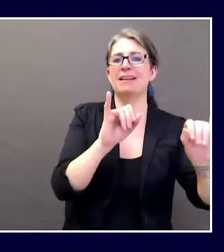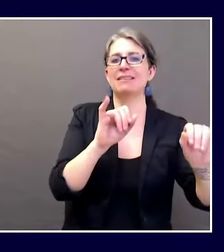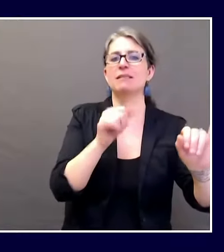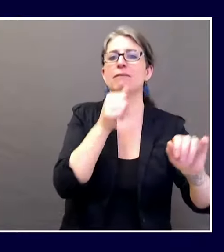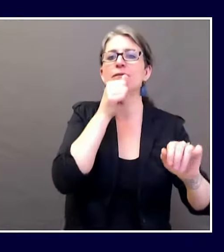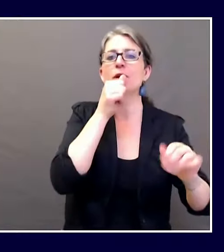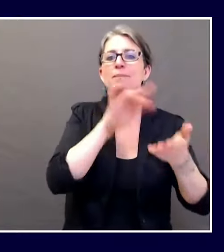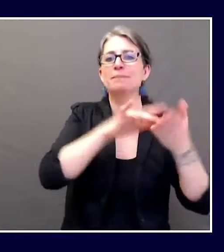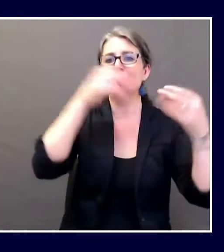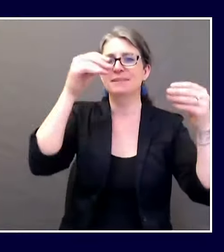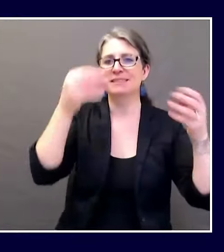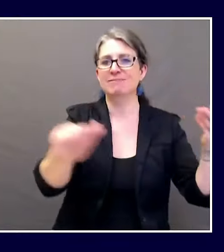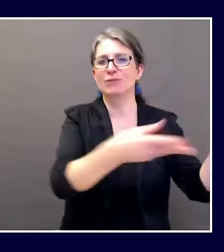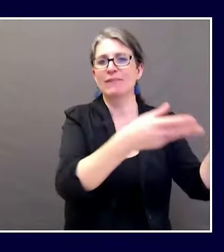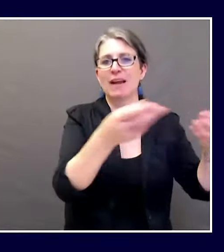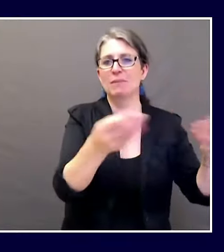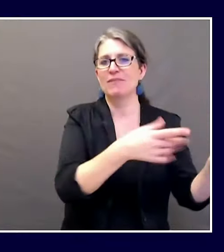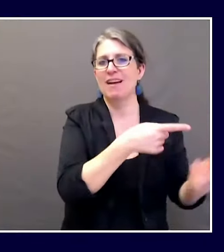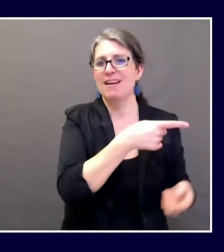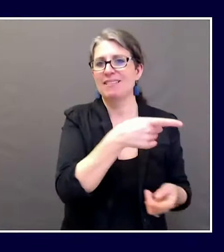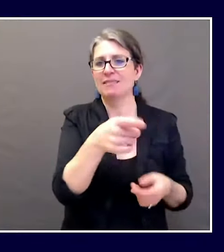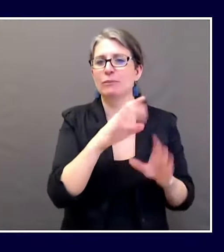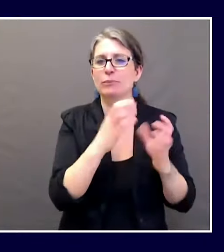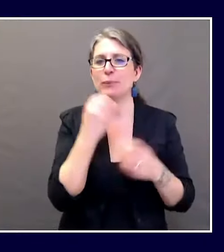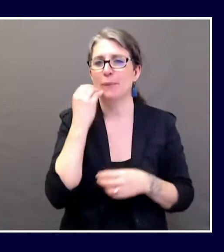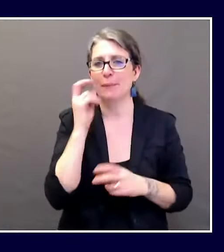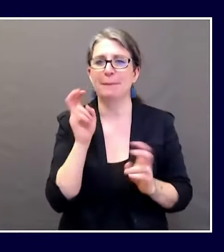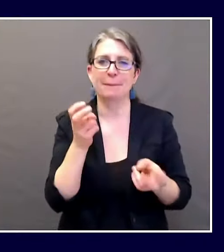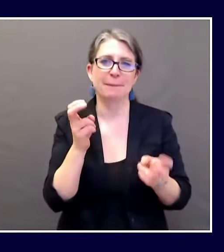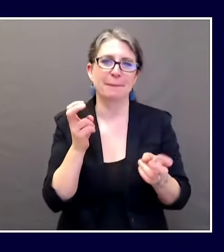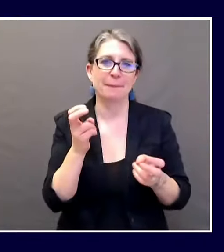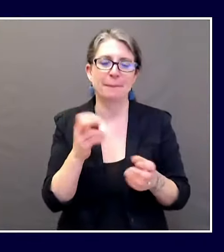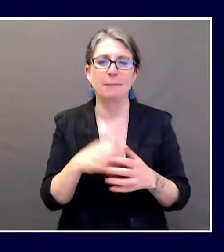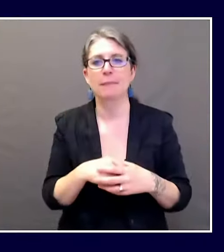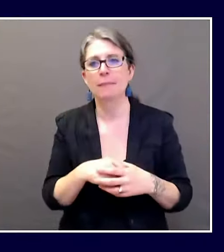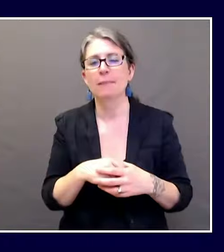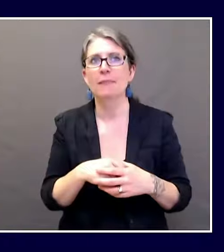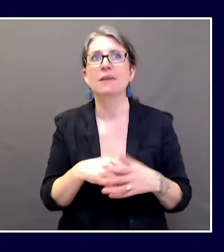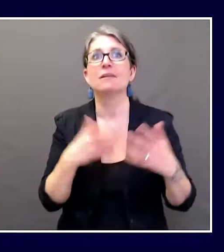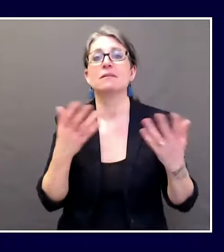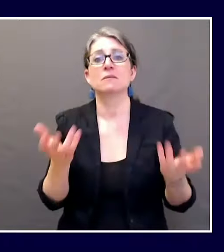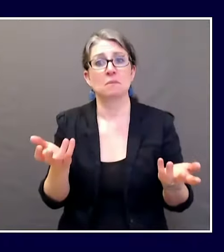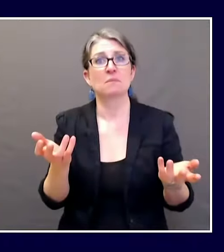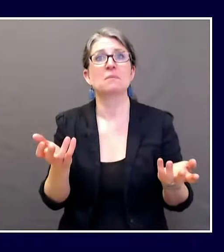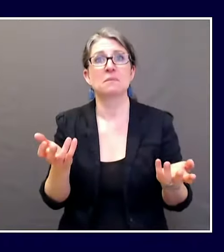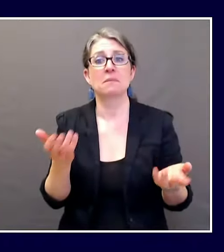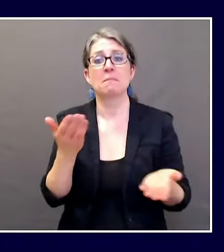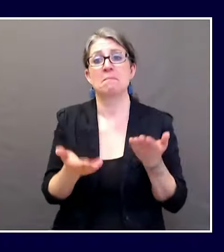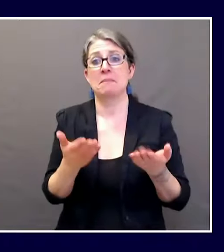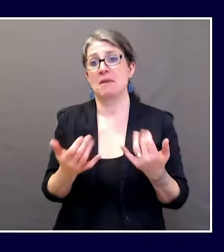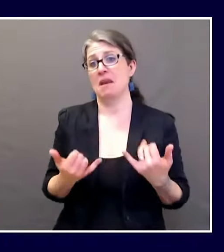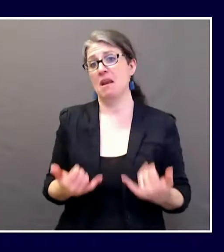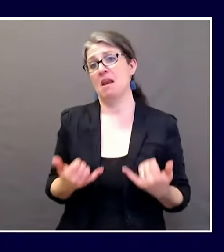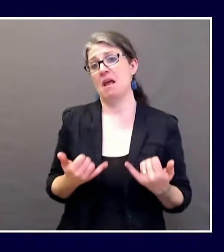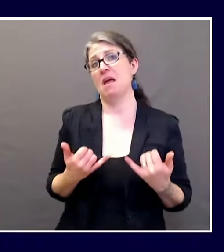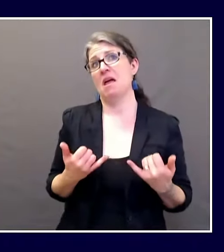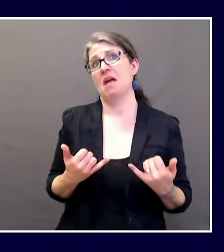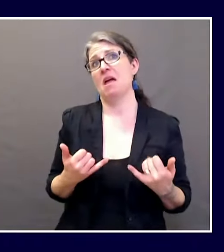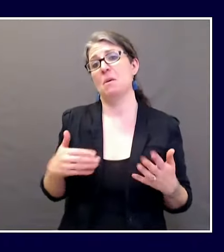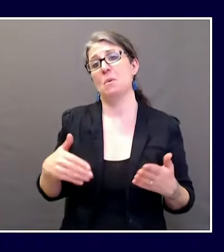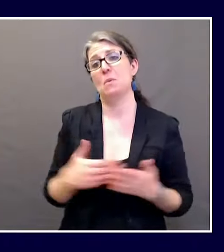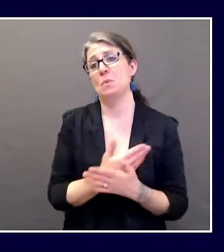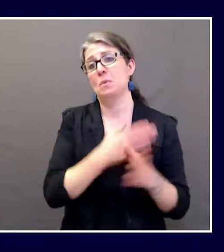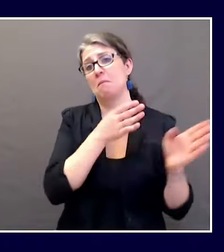and staff who didn't get vaccinated the first go round. So the question that we're working on right now is how and in what way can we